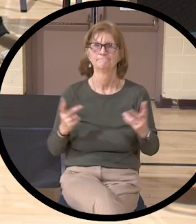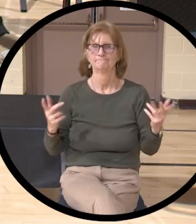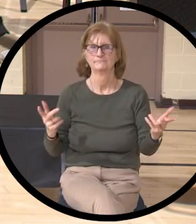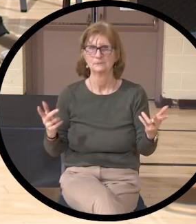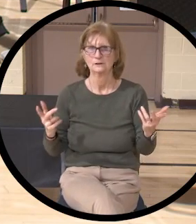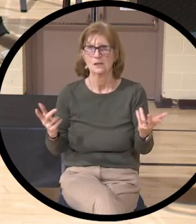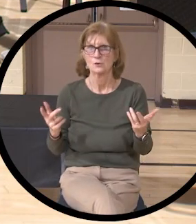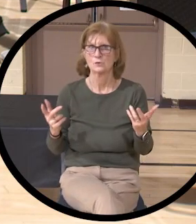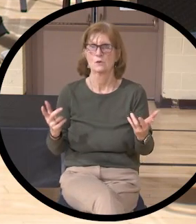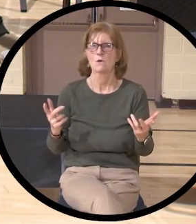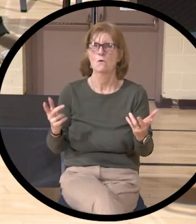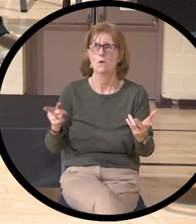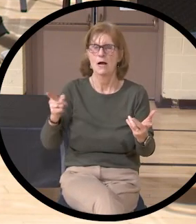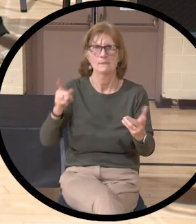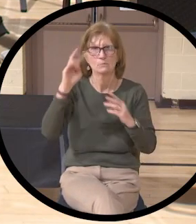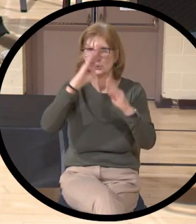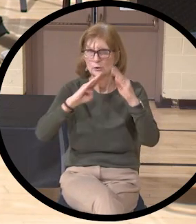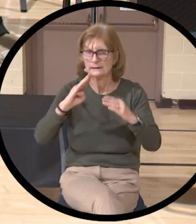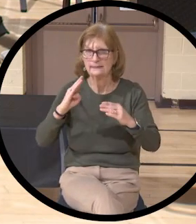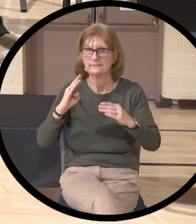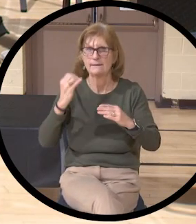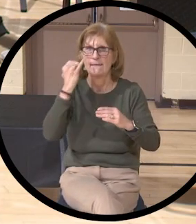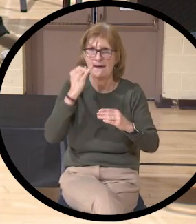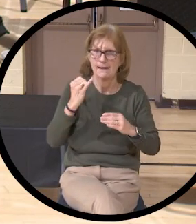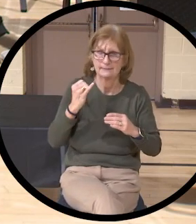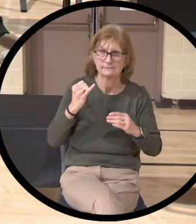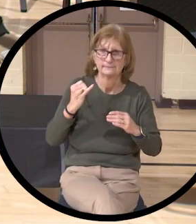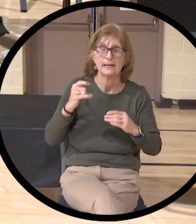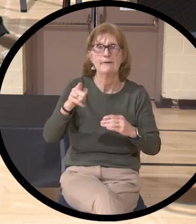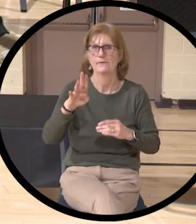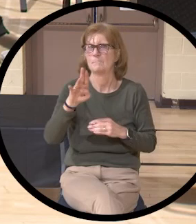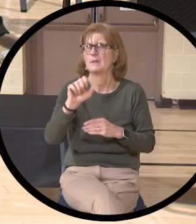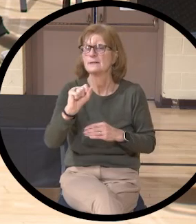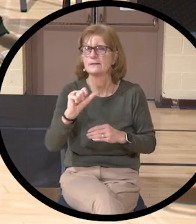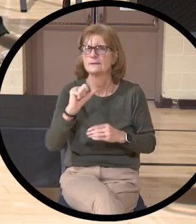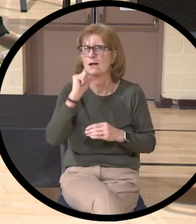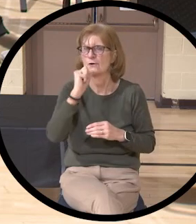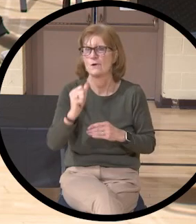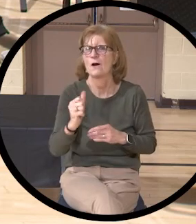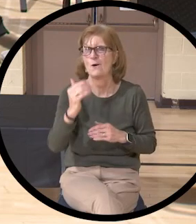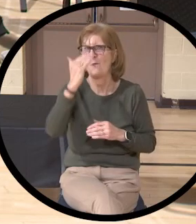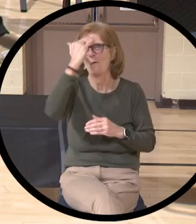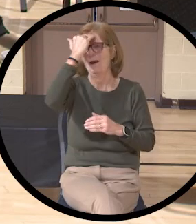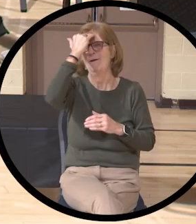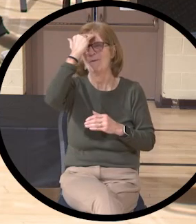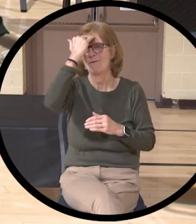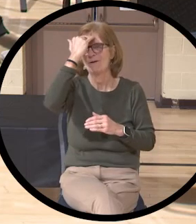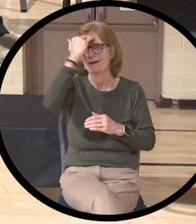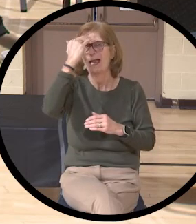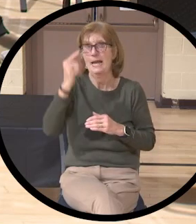very similar situation. It's also used by a lot of buses, has a similar width, and